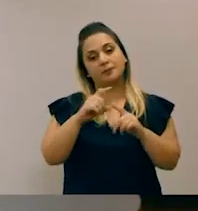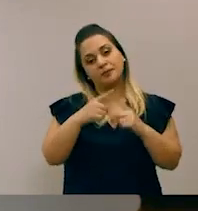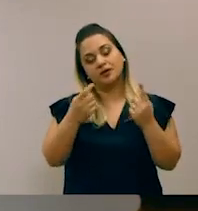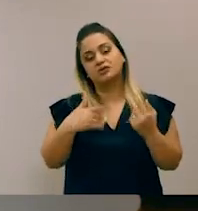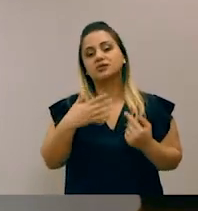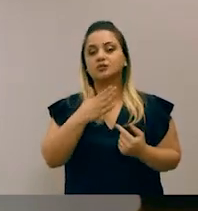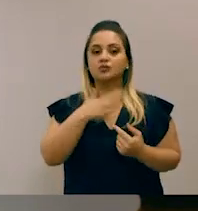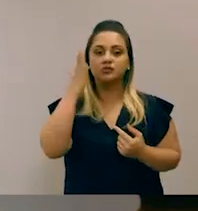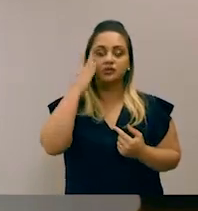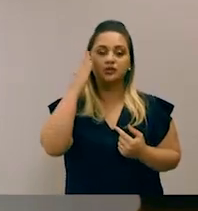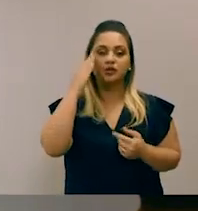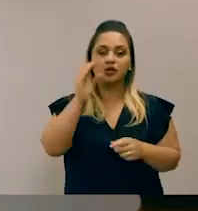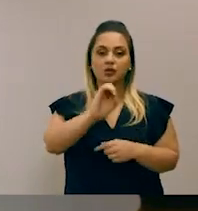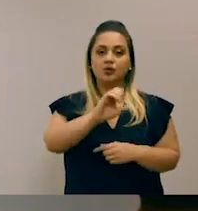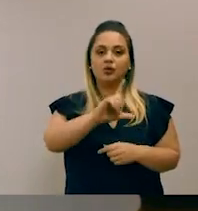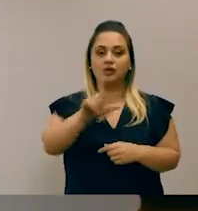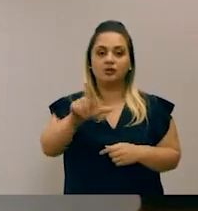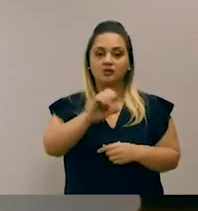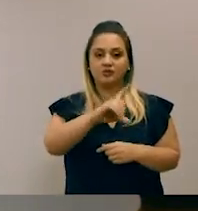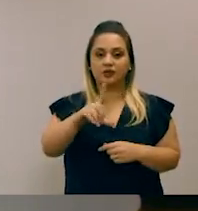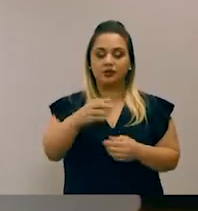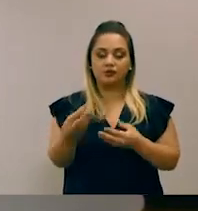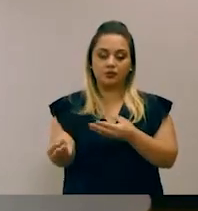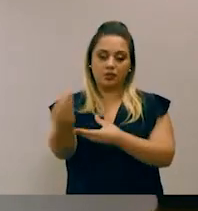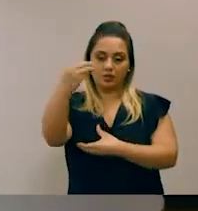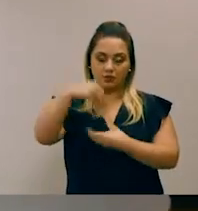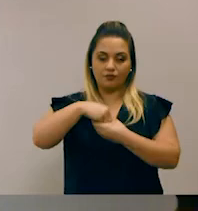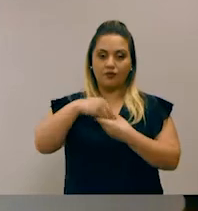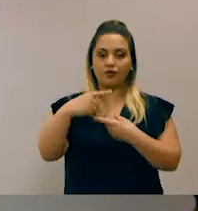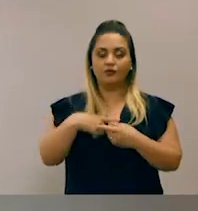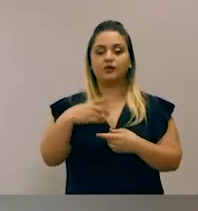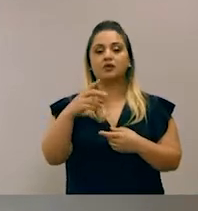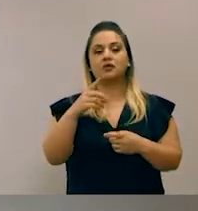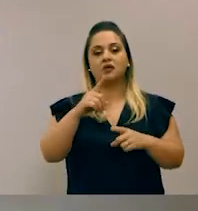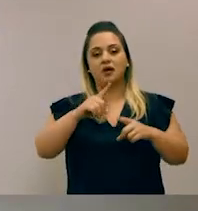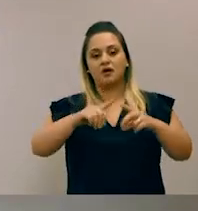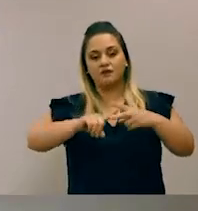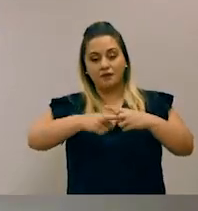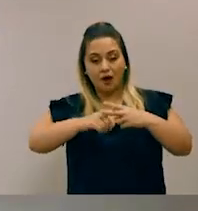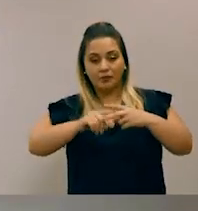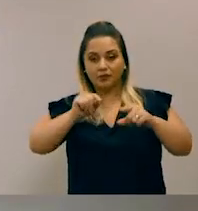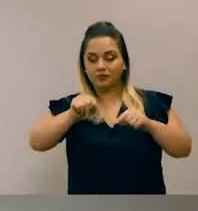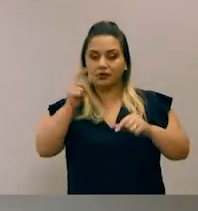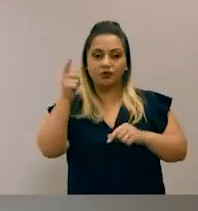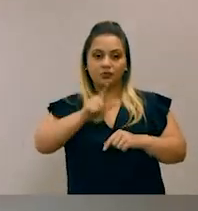But I know the classifier brings back to them a tool set that they can use.